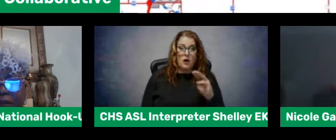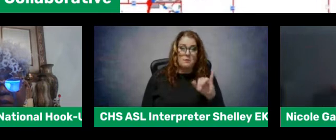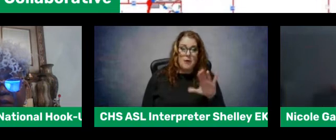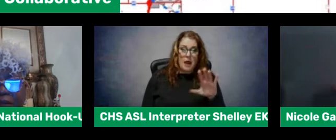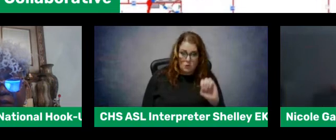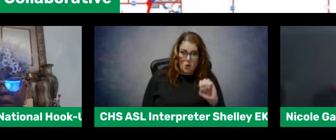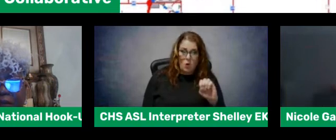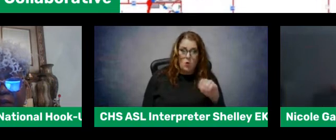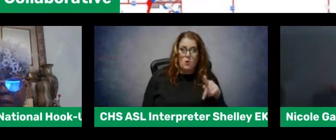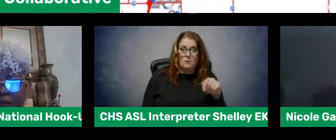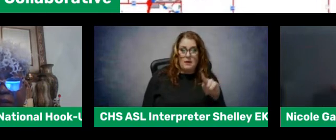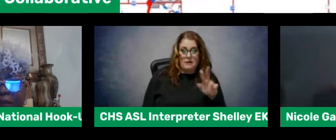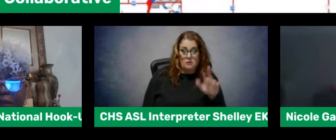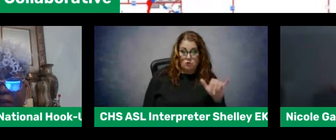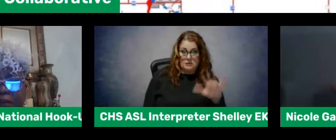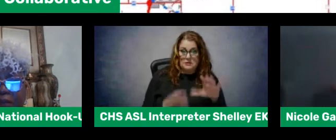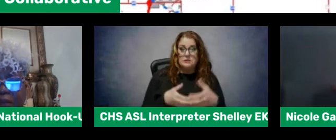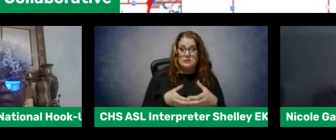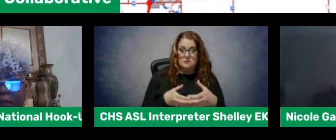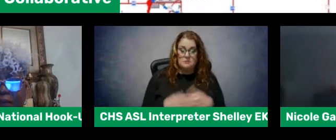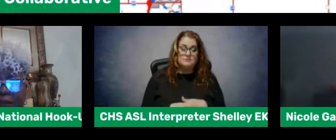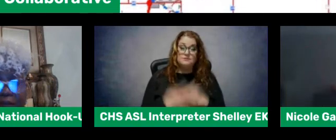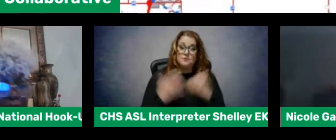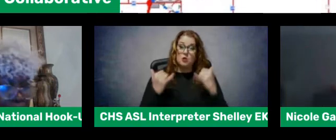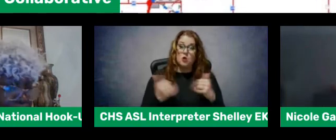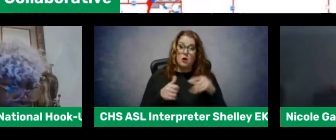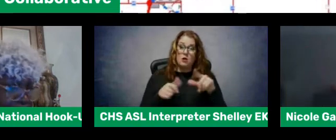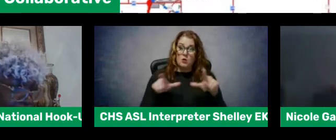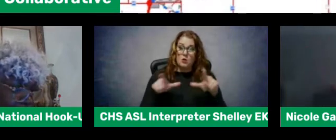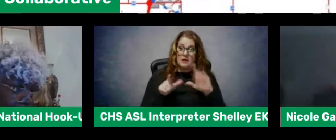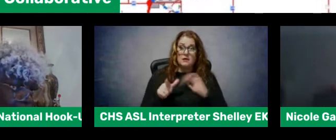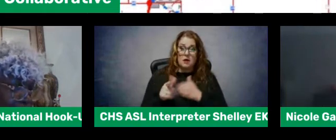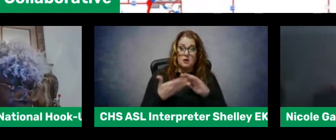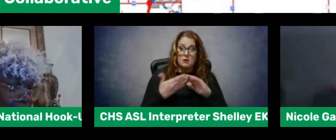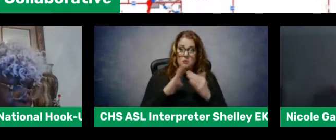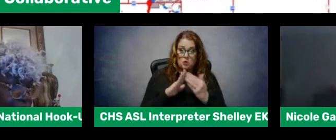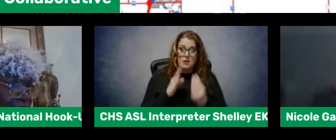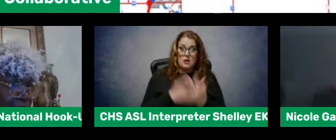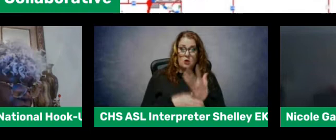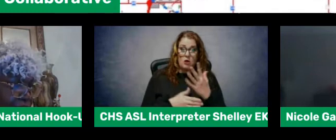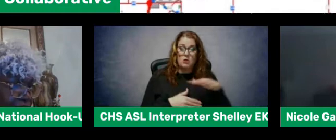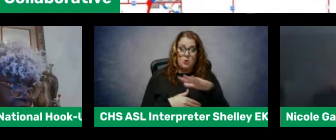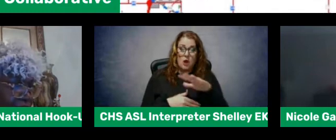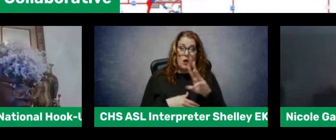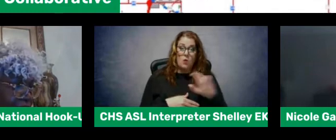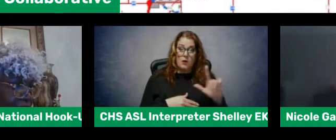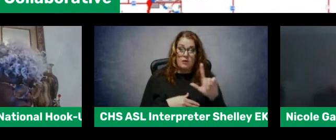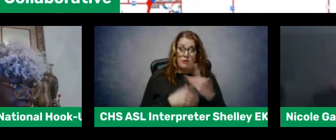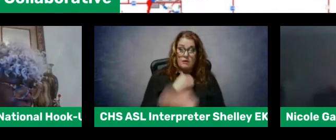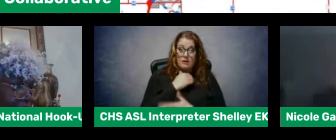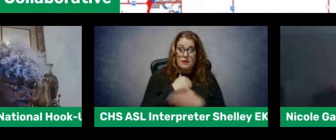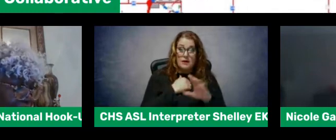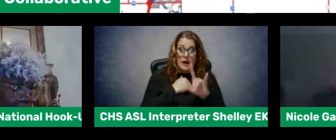pantries. So this is our current location of our community gardens throughout Will County. We are